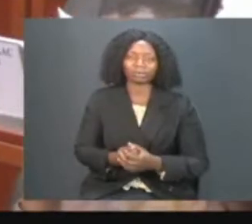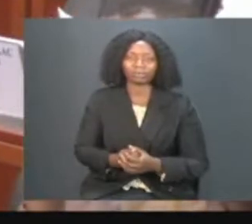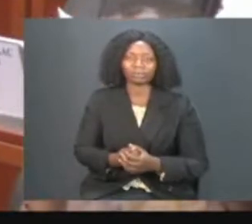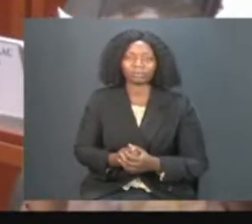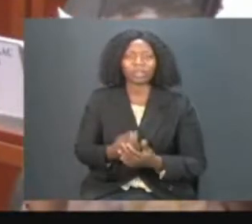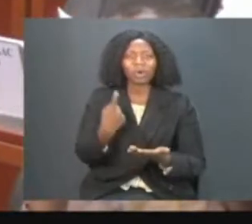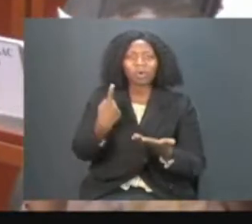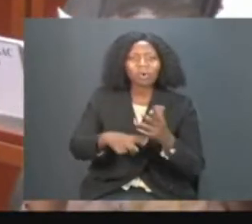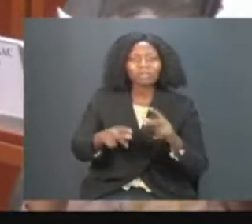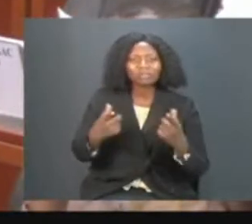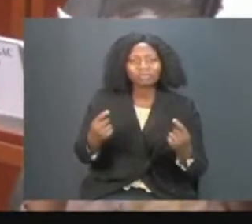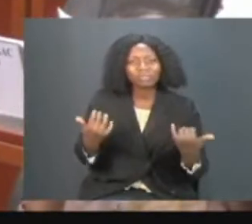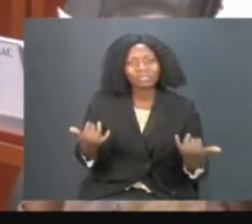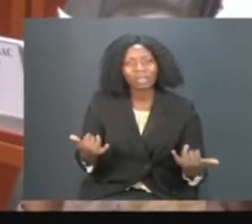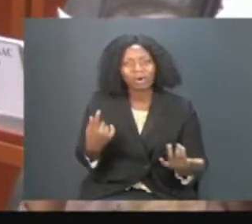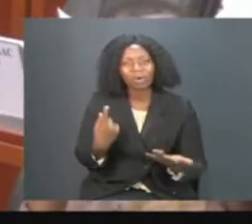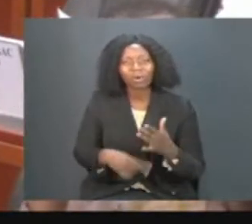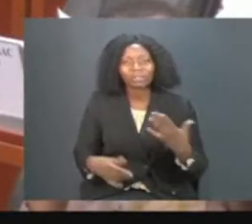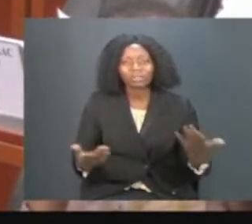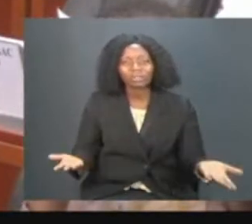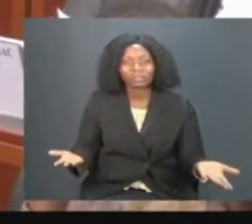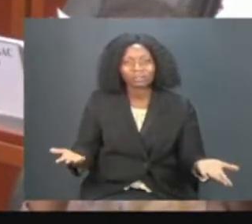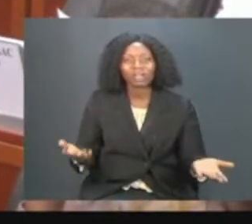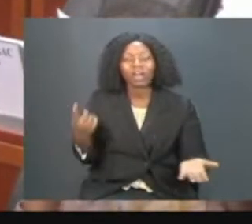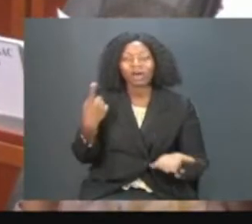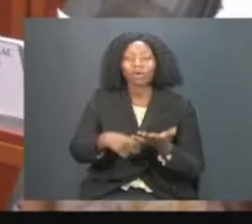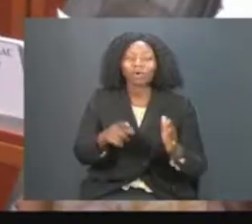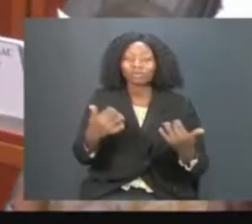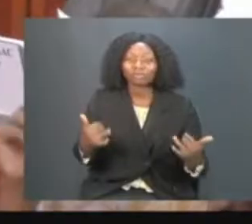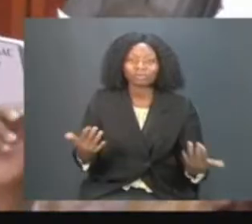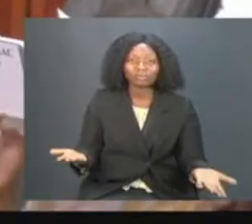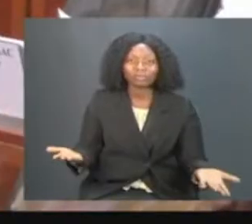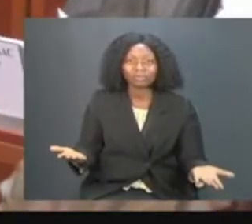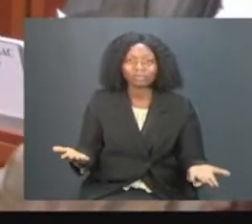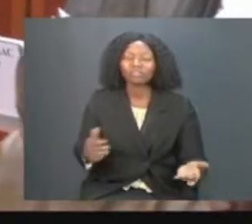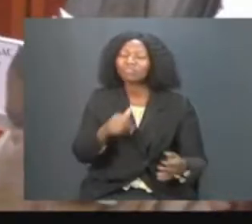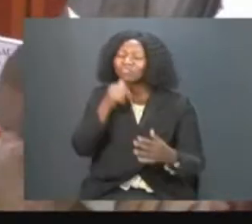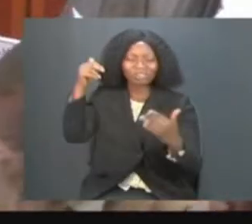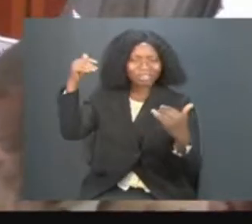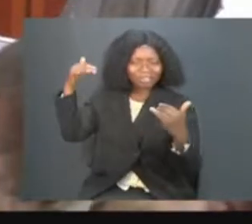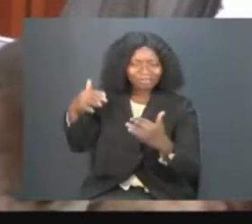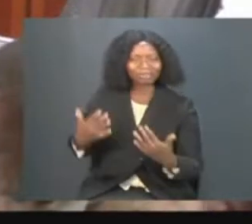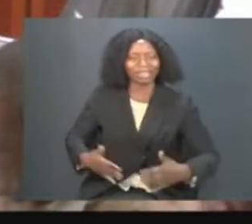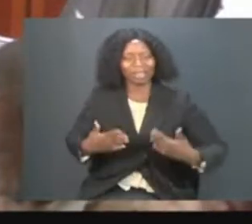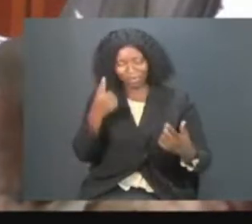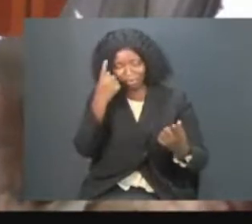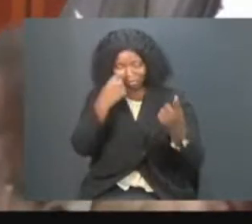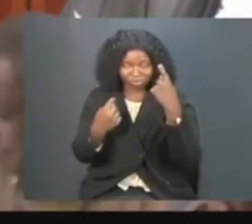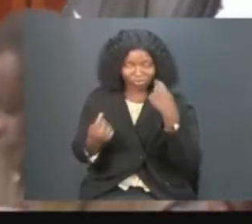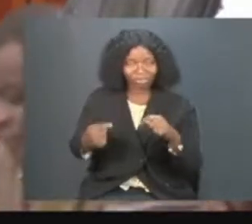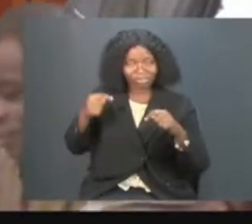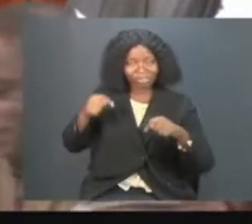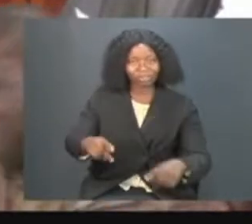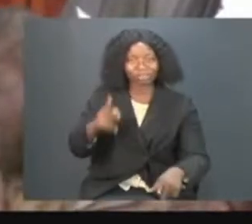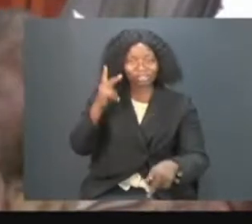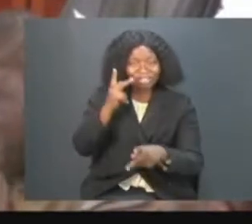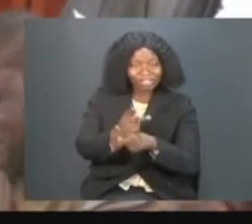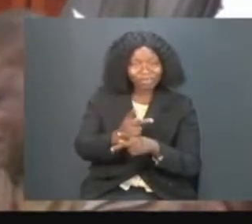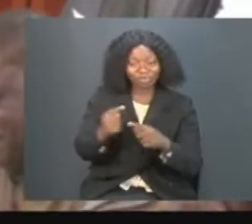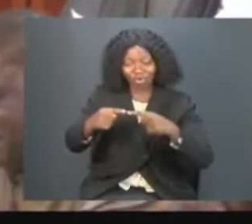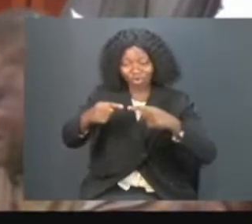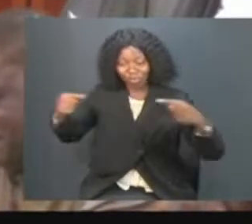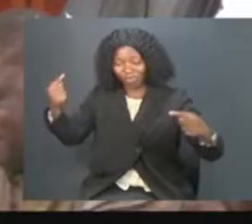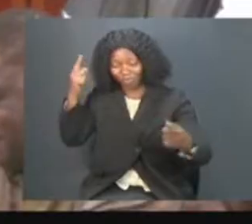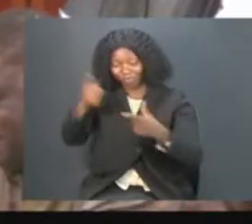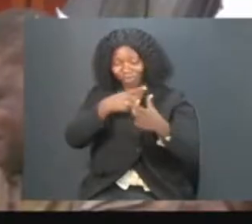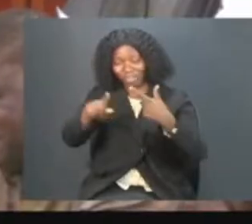else do you want? Mr. Speaker, what else do you want? We don't expect you to be happy because this will keep you in opposition for the next 20